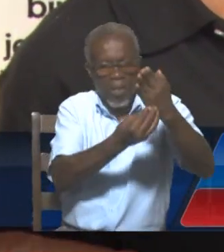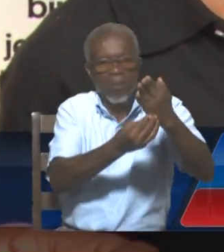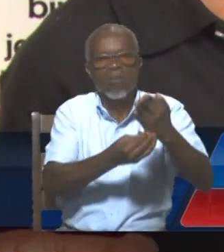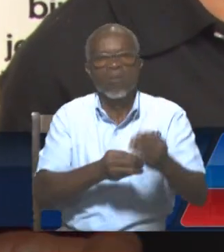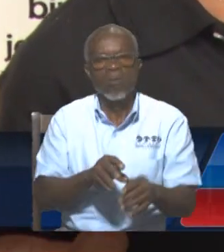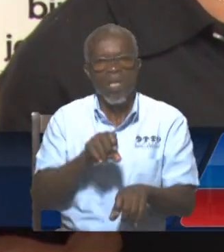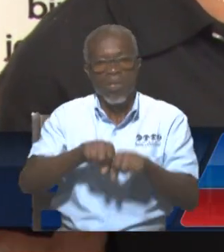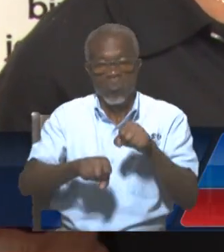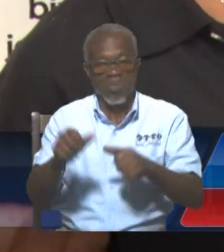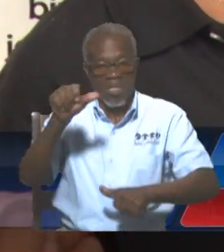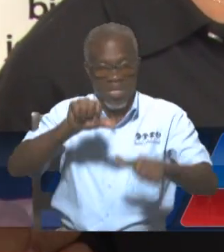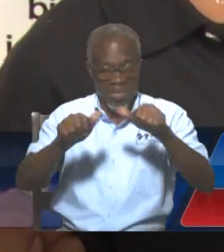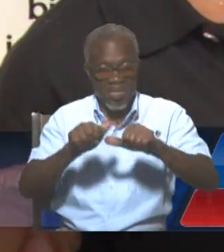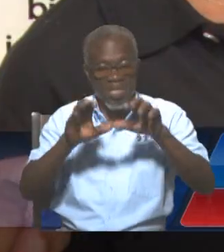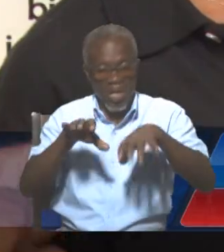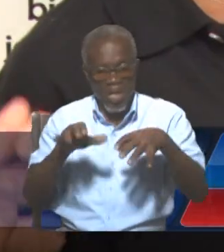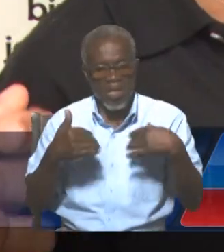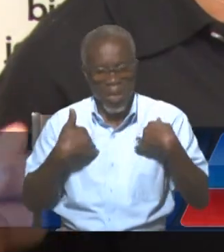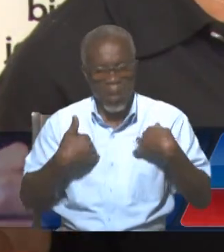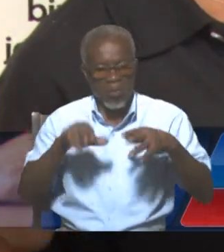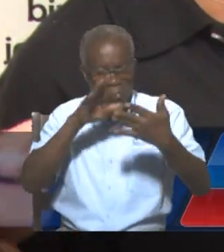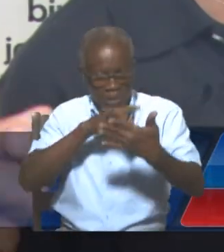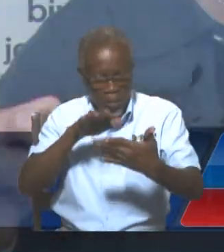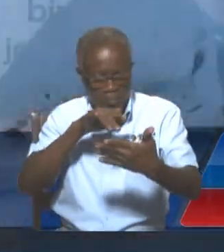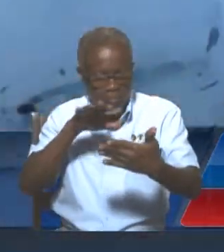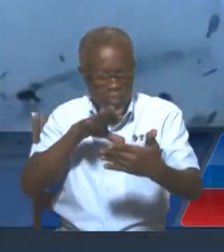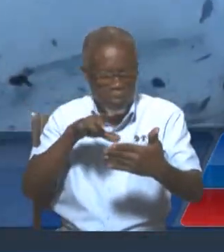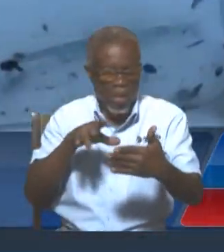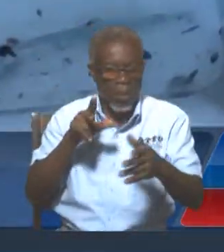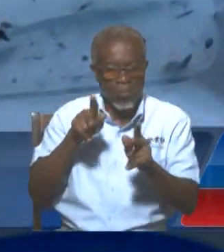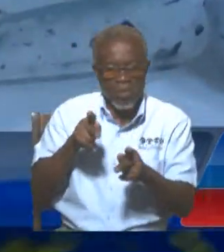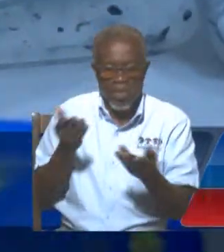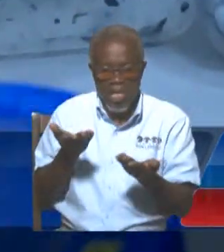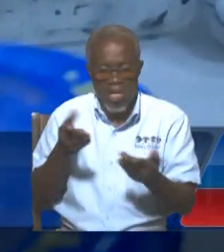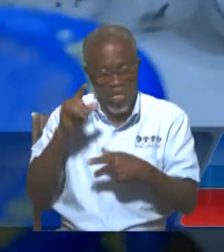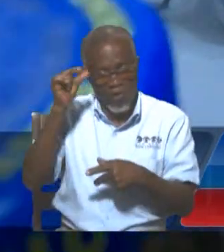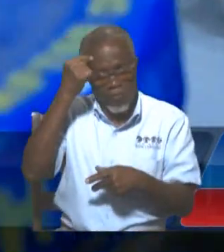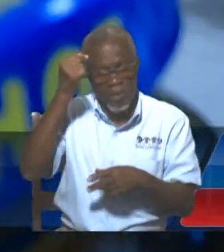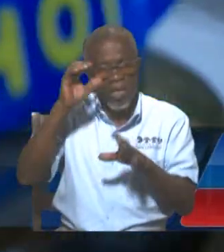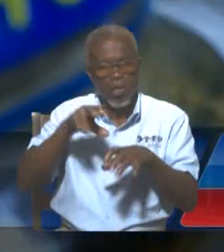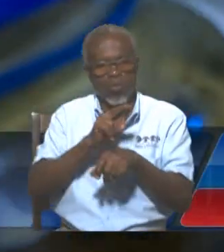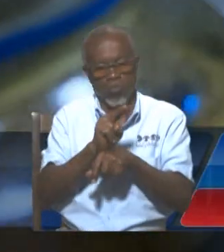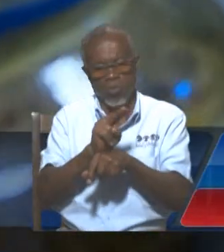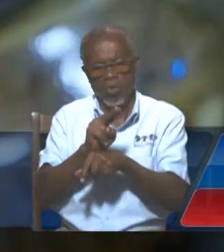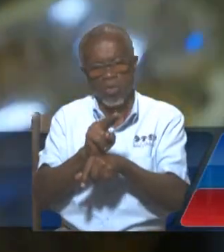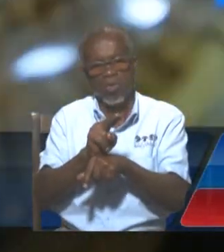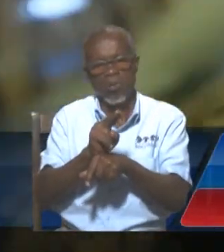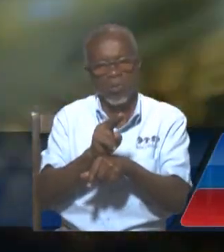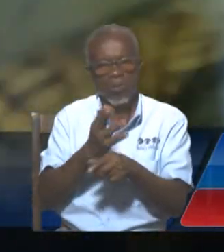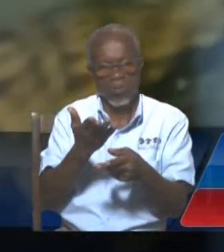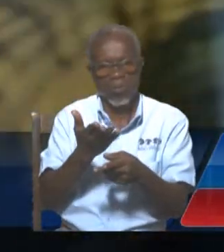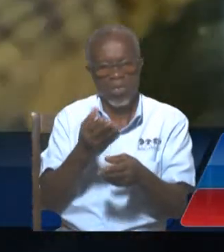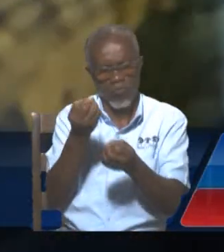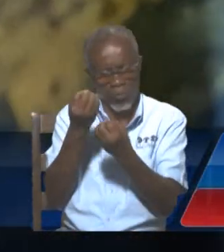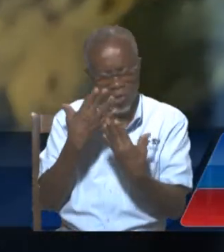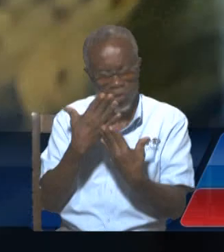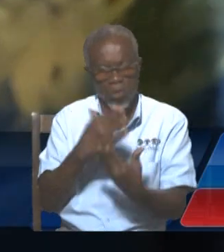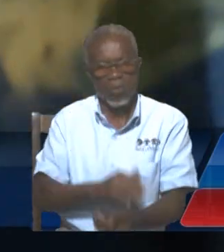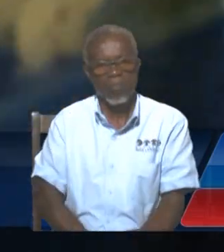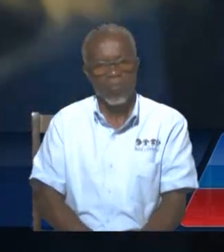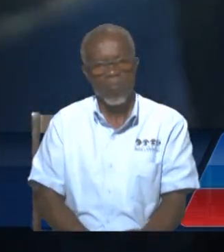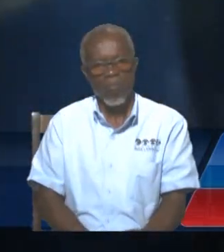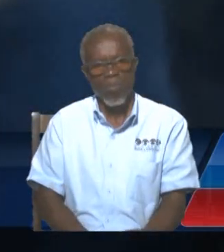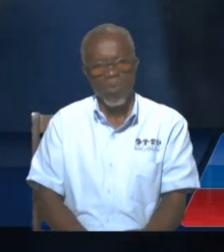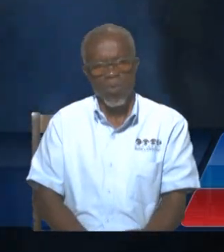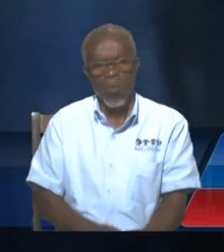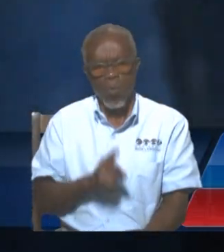and policymakers in government can use those data. One of the main challenges affecting biodiversity areas is